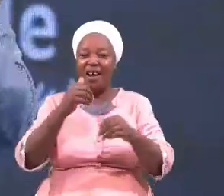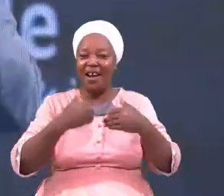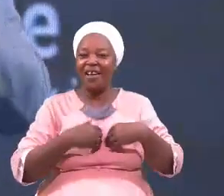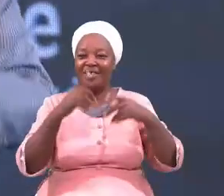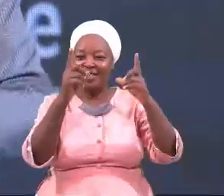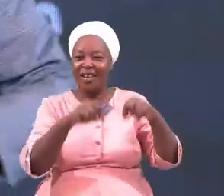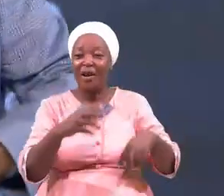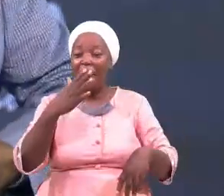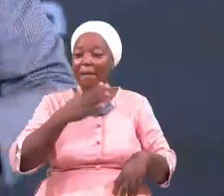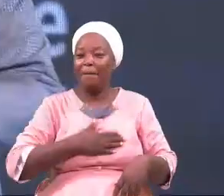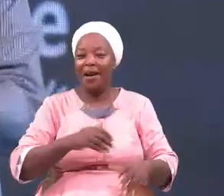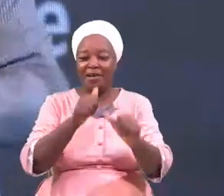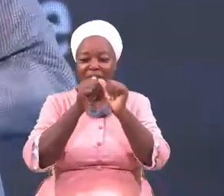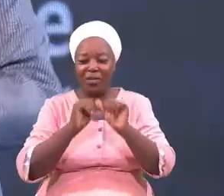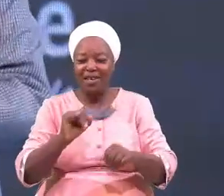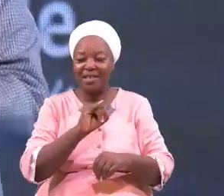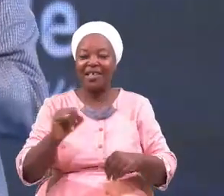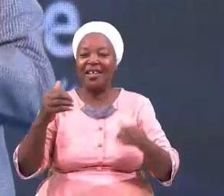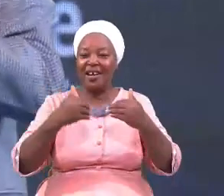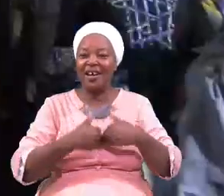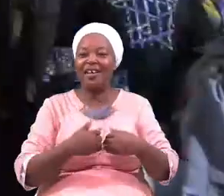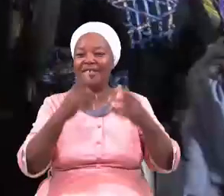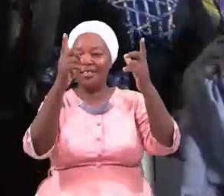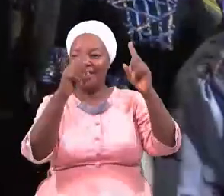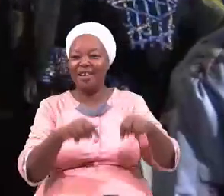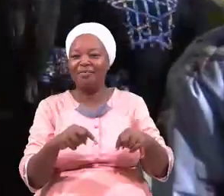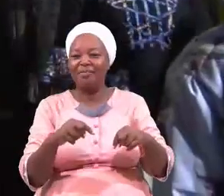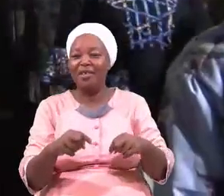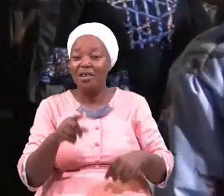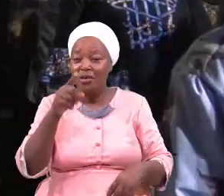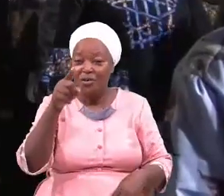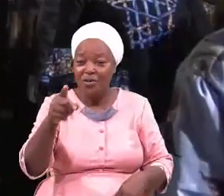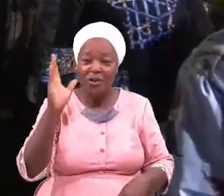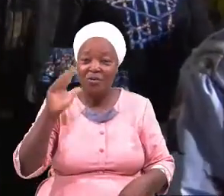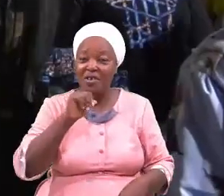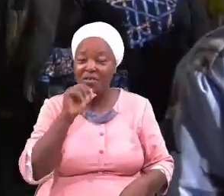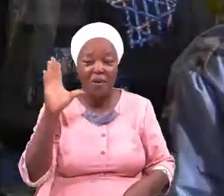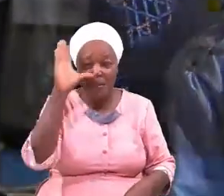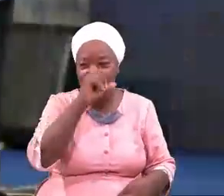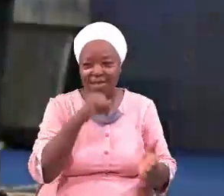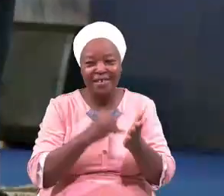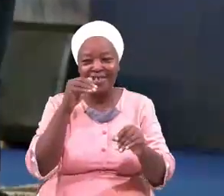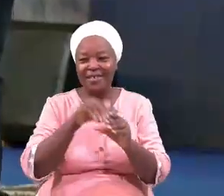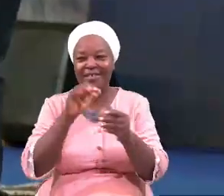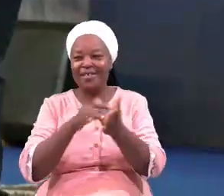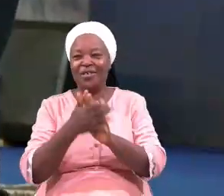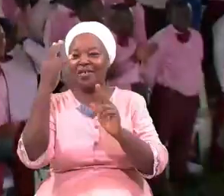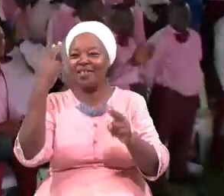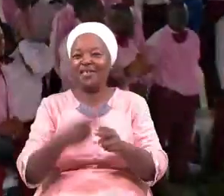My blessing has come. You will not miss it in Jesus'